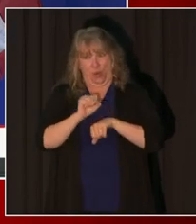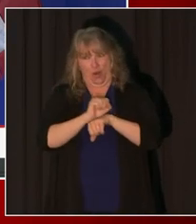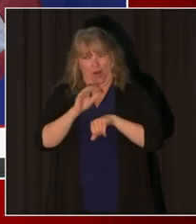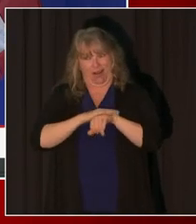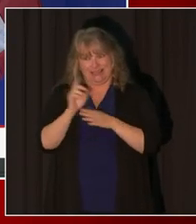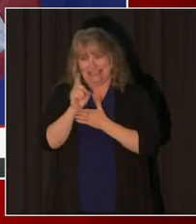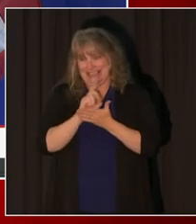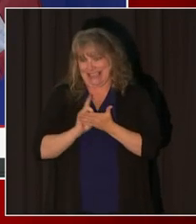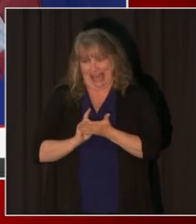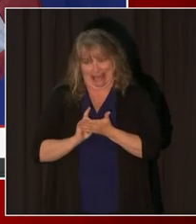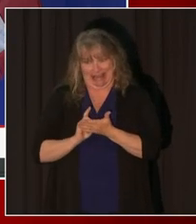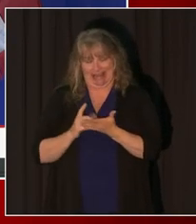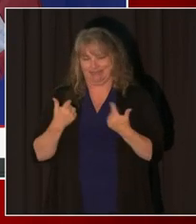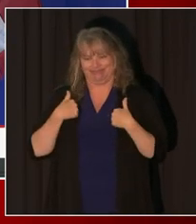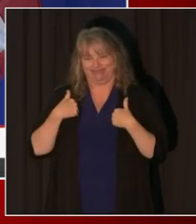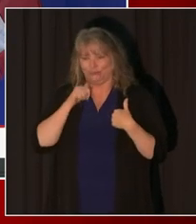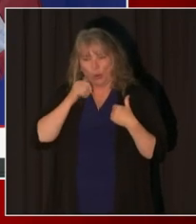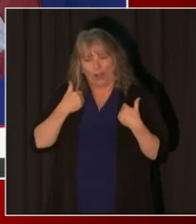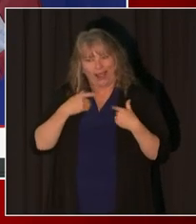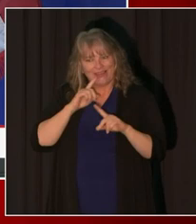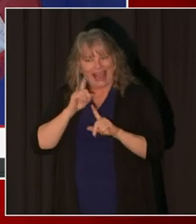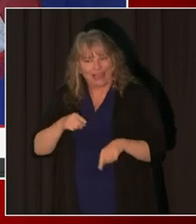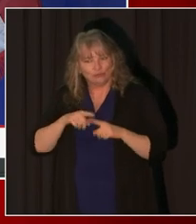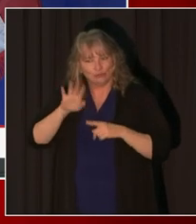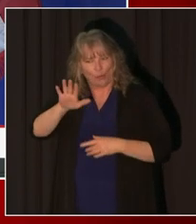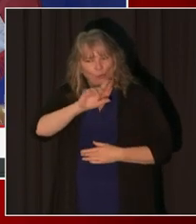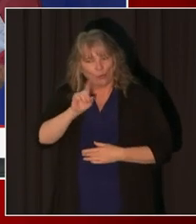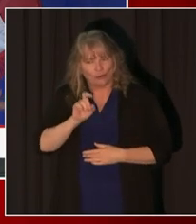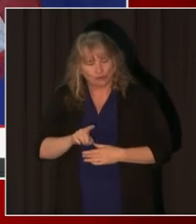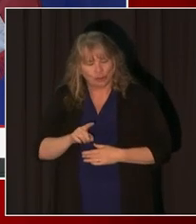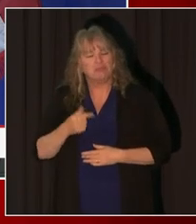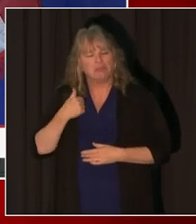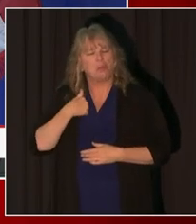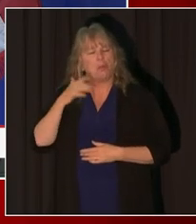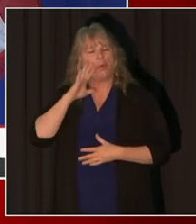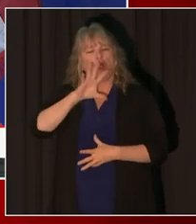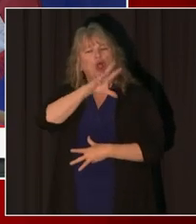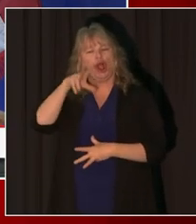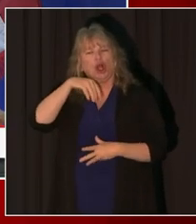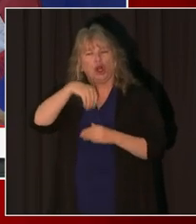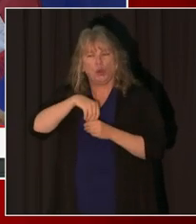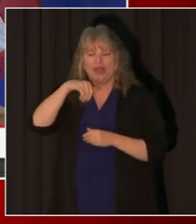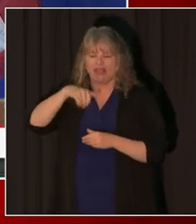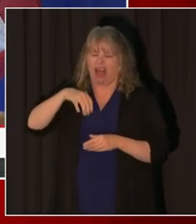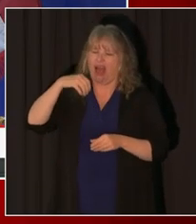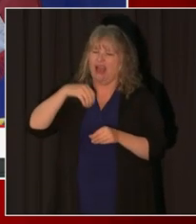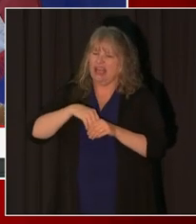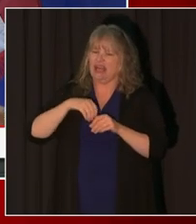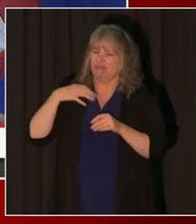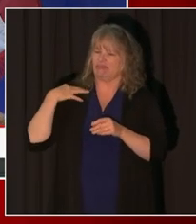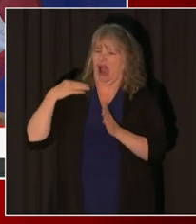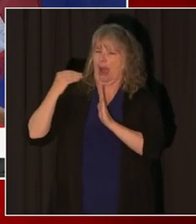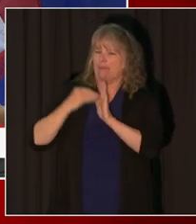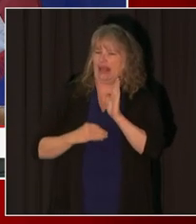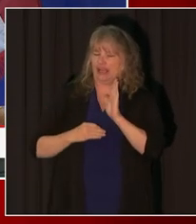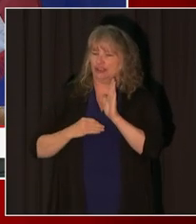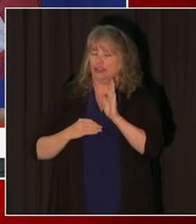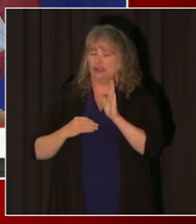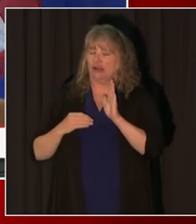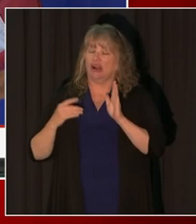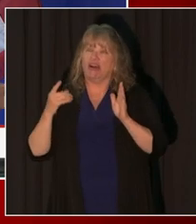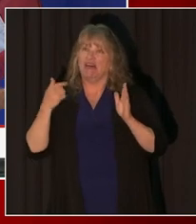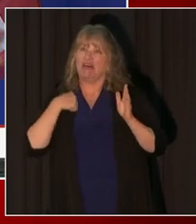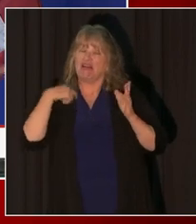of the answers to your questions right now. So we will include that in the application. Thinking out